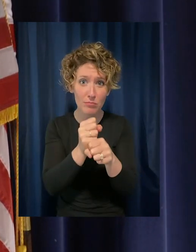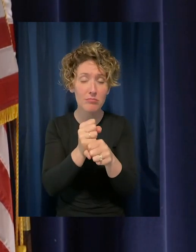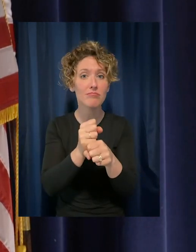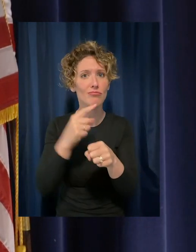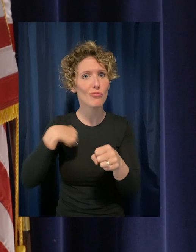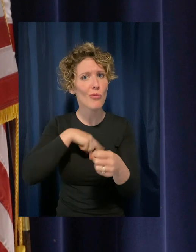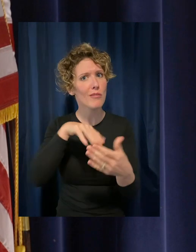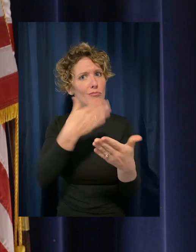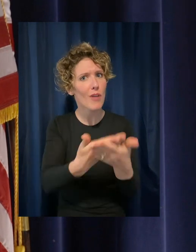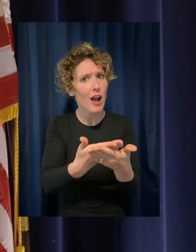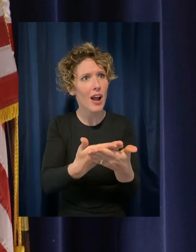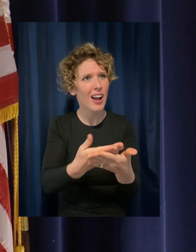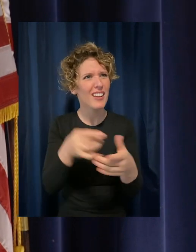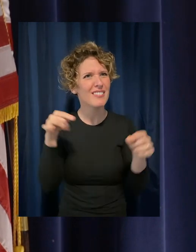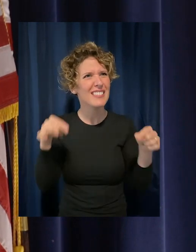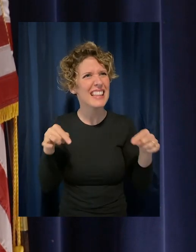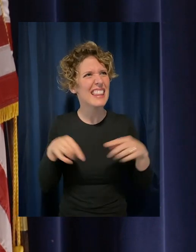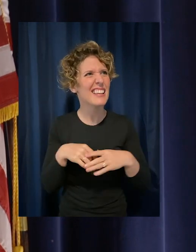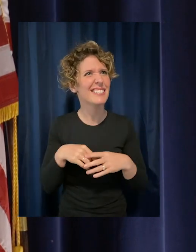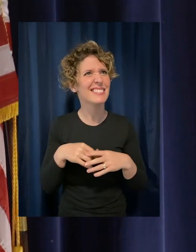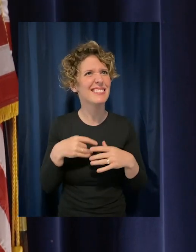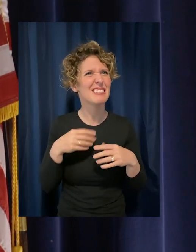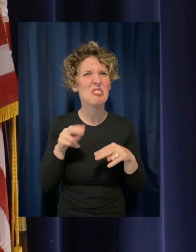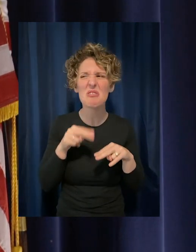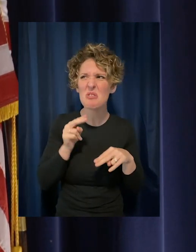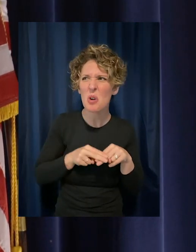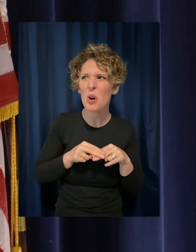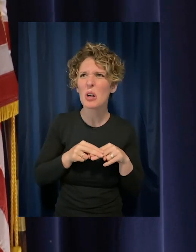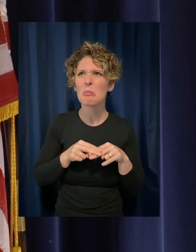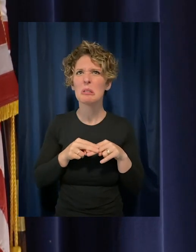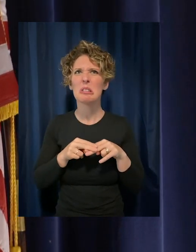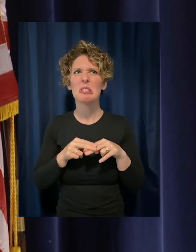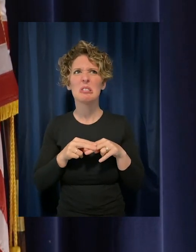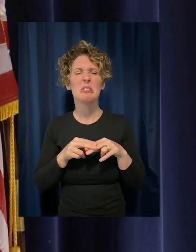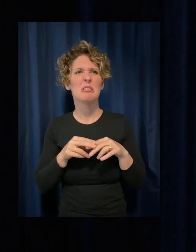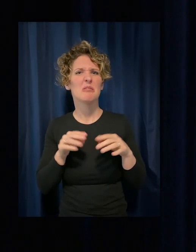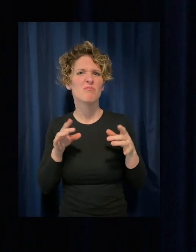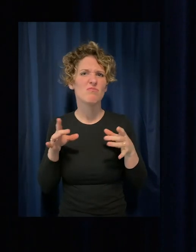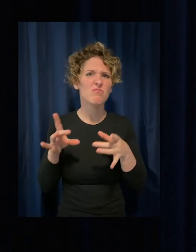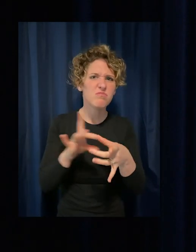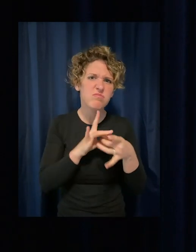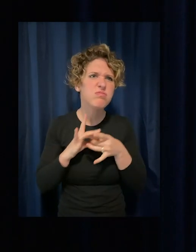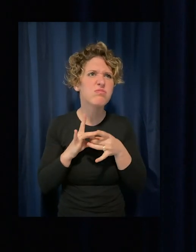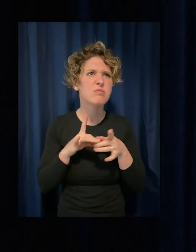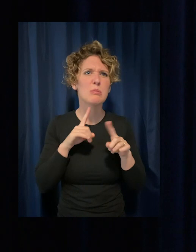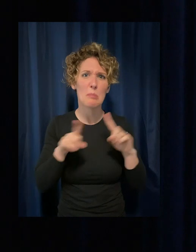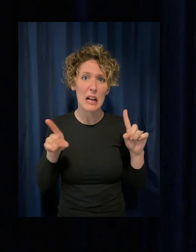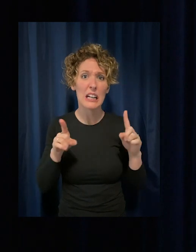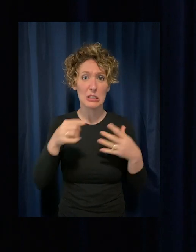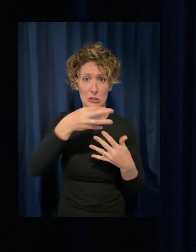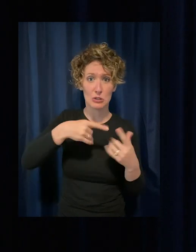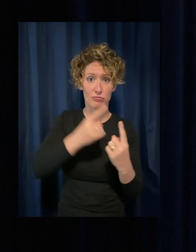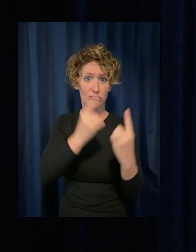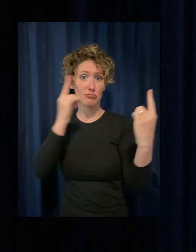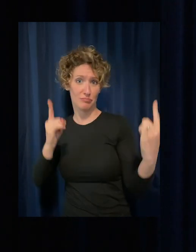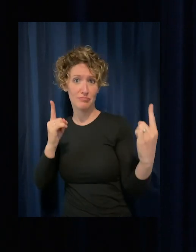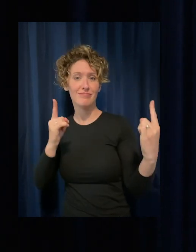normal and unifying, but at a distance graduation ceremony, whose memory will last us a